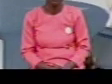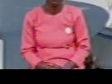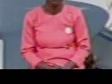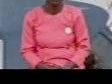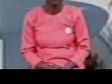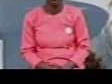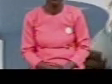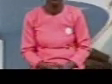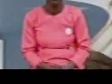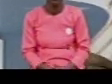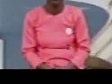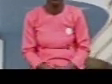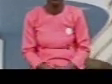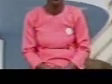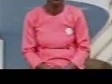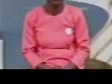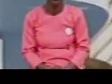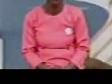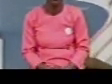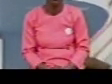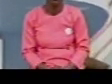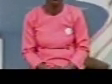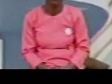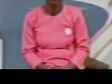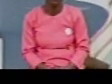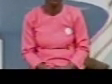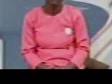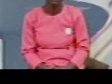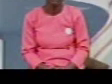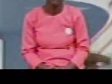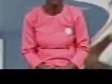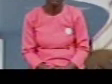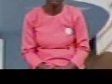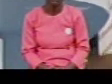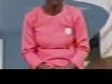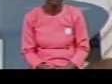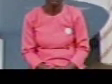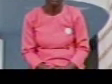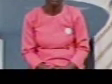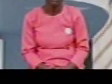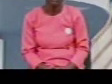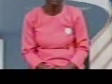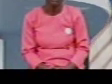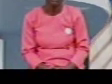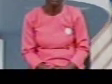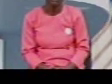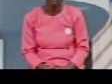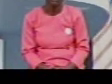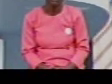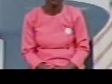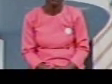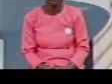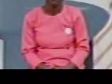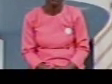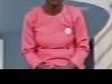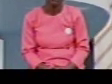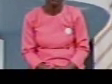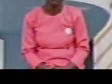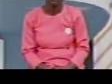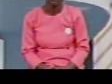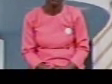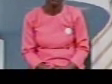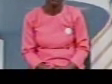Savior all the day long. This is my story. This is my song, praising my